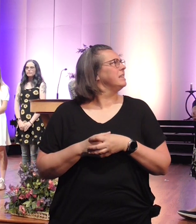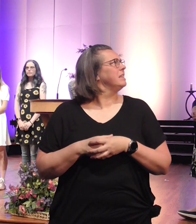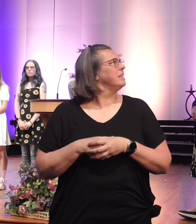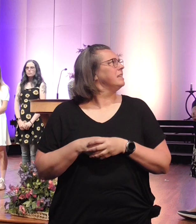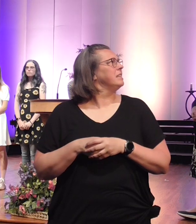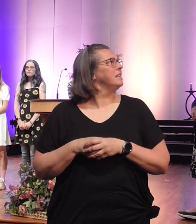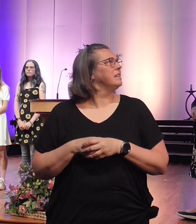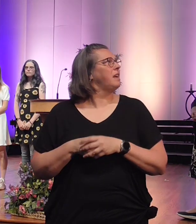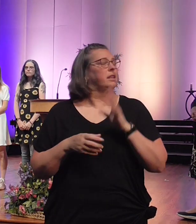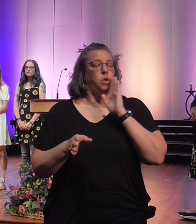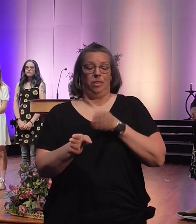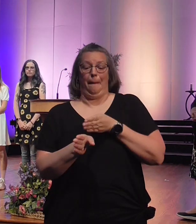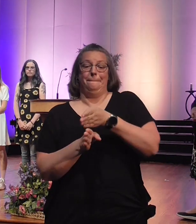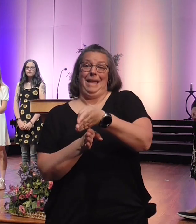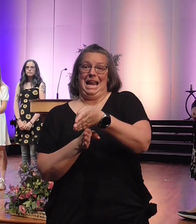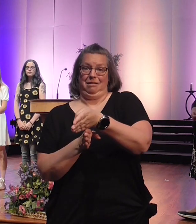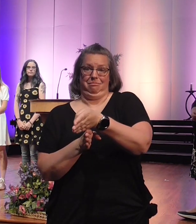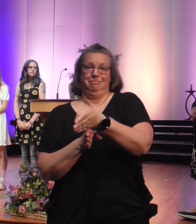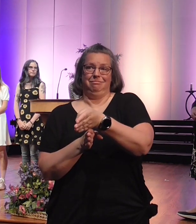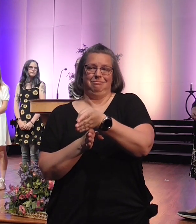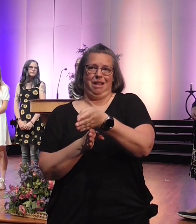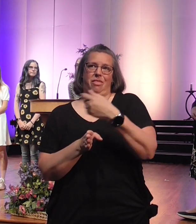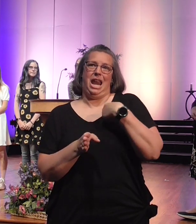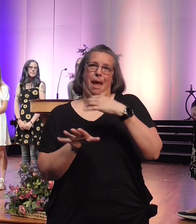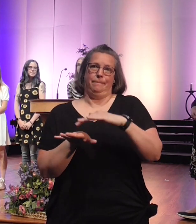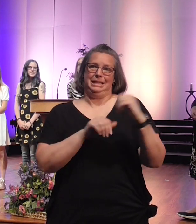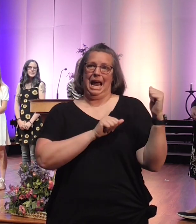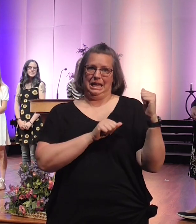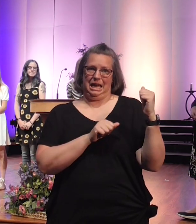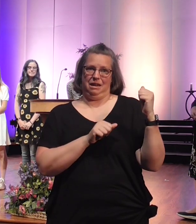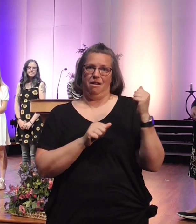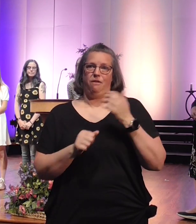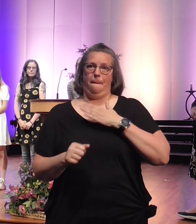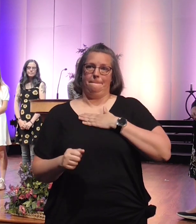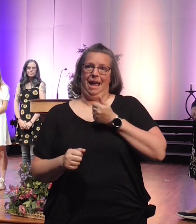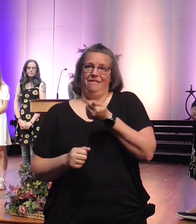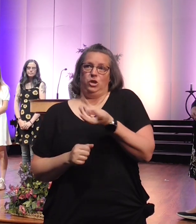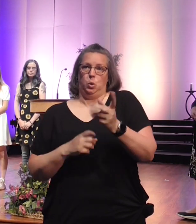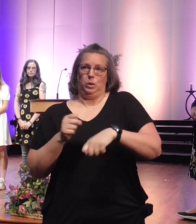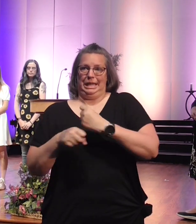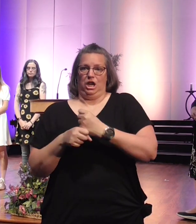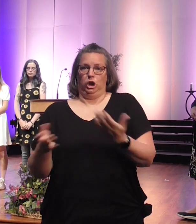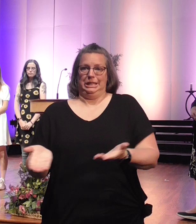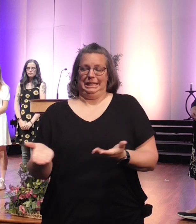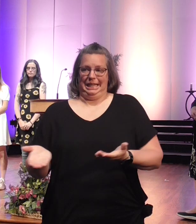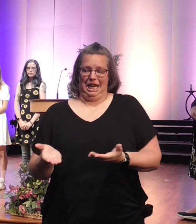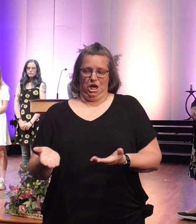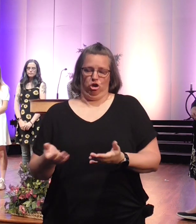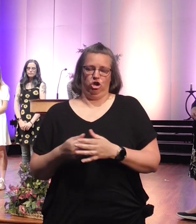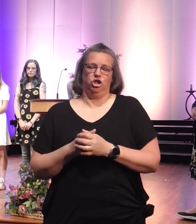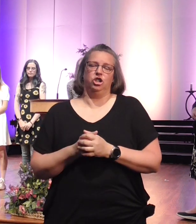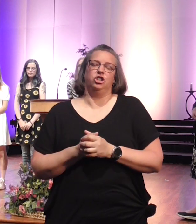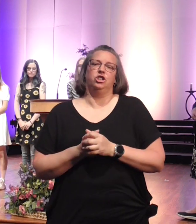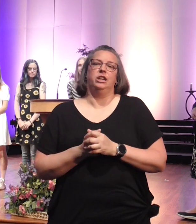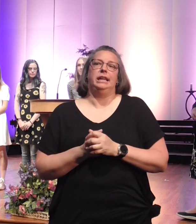The main thing that I'll take away from my few years here at Mile High